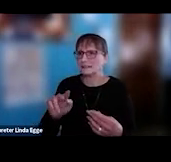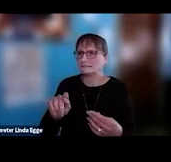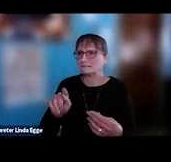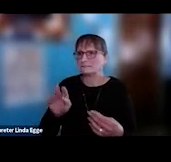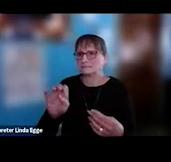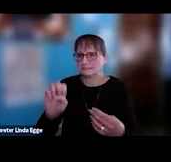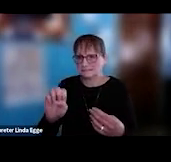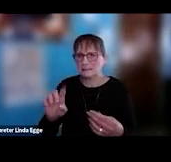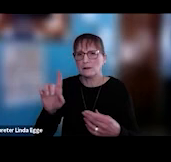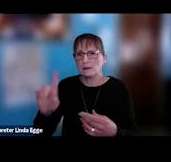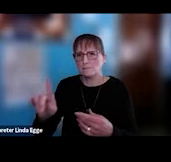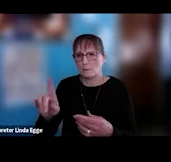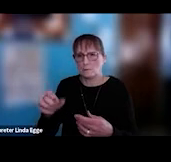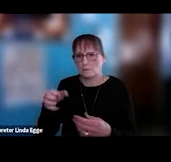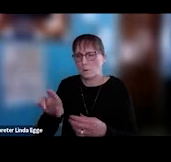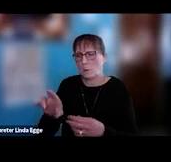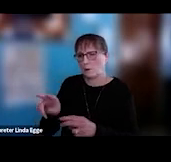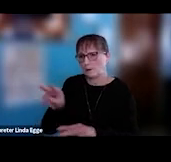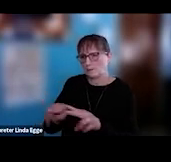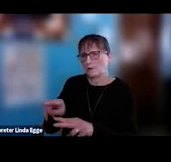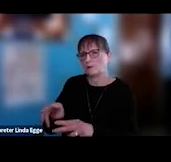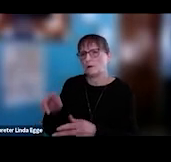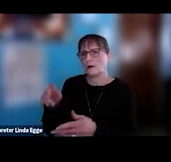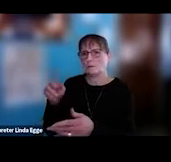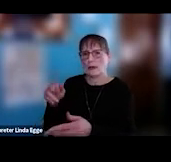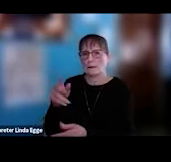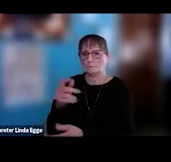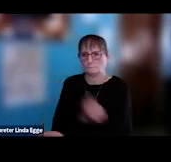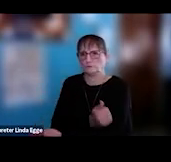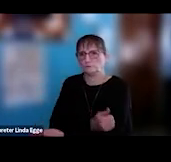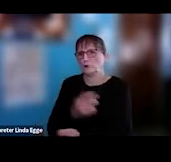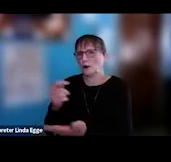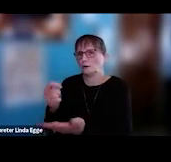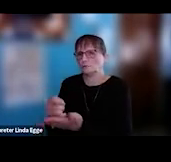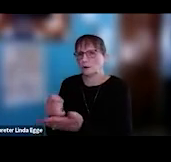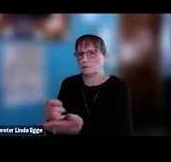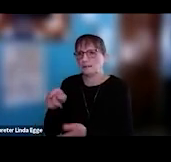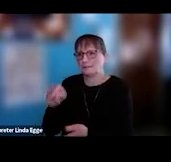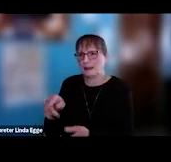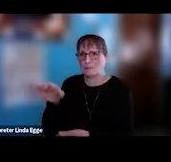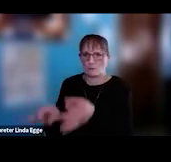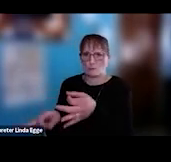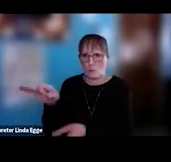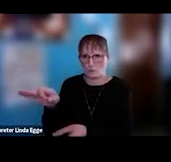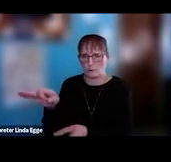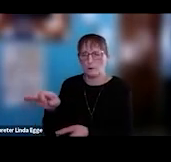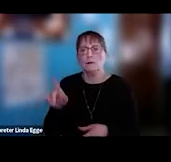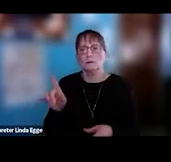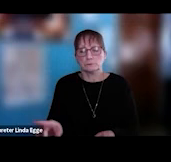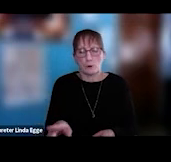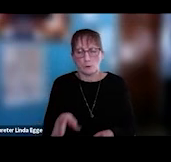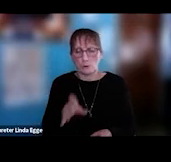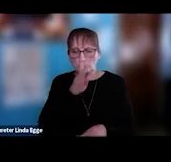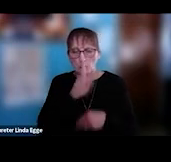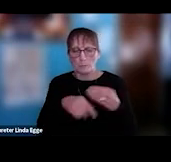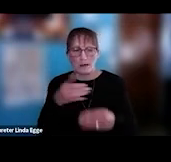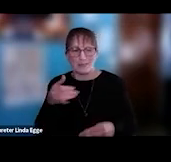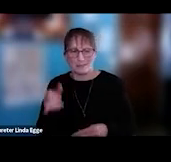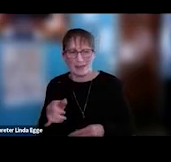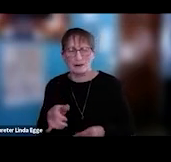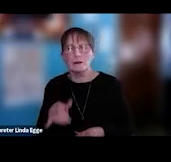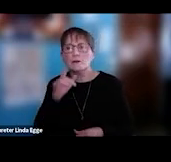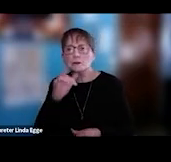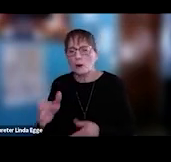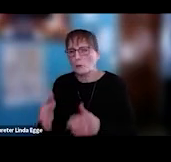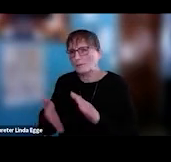or whether you preside over a drug or treatment court. And speaking of that, you don't have to run a